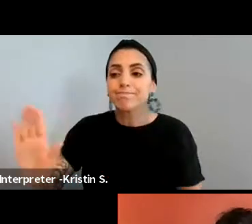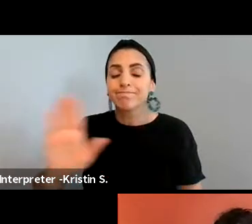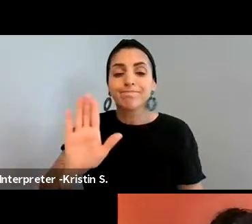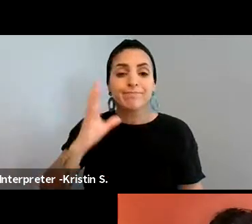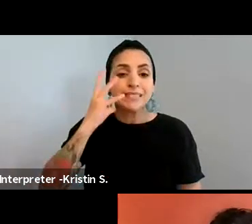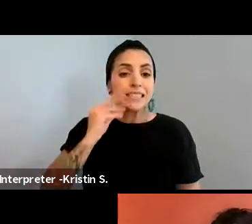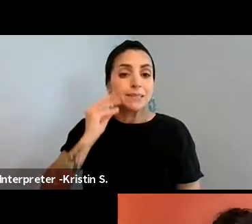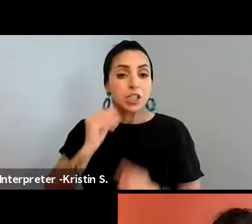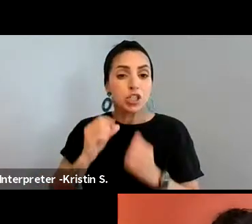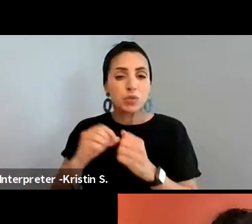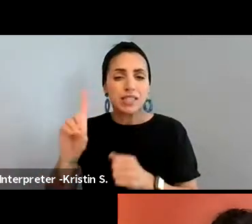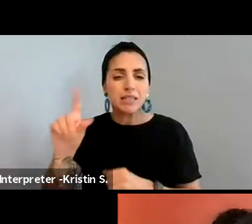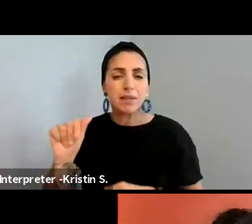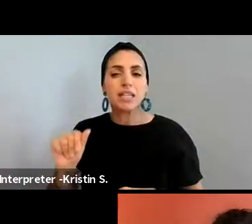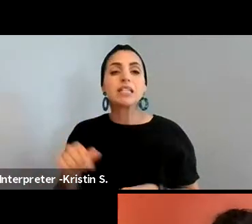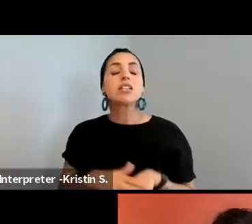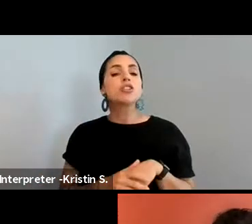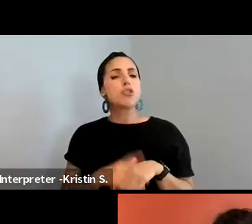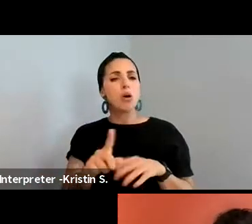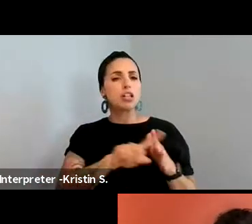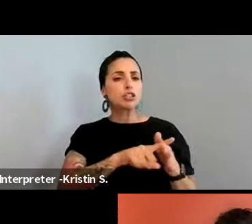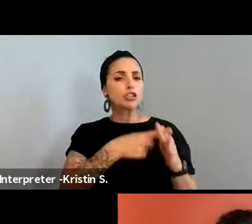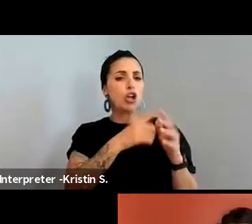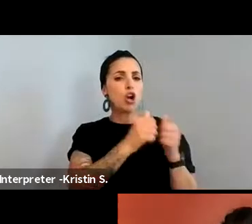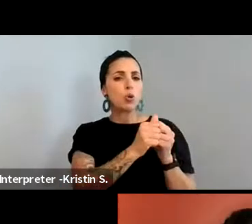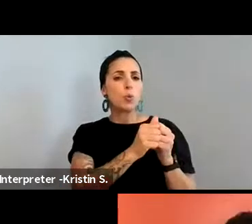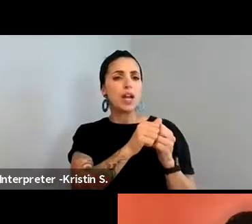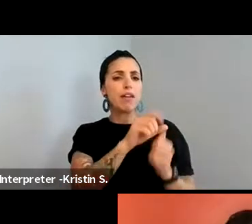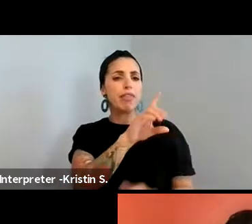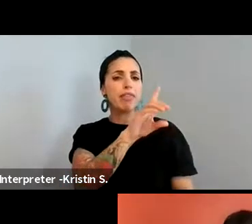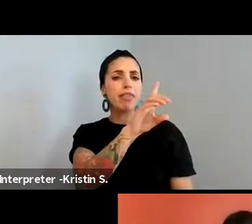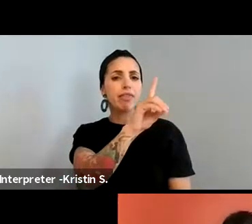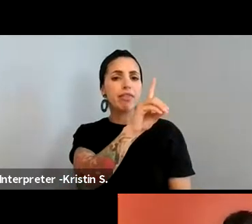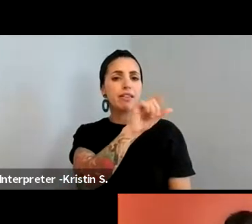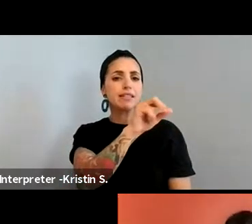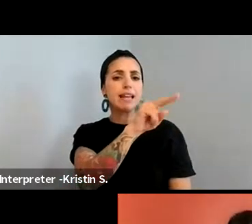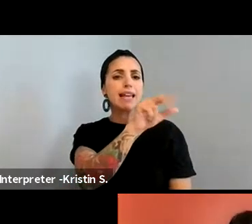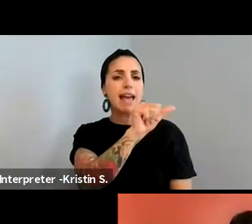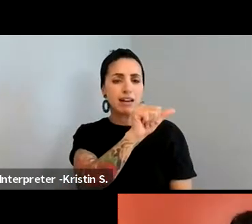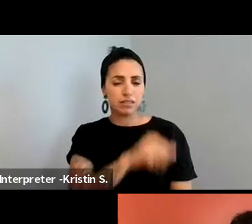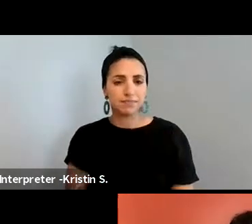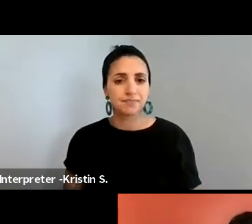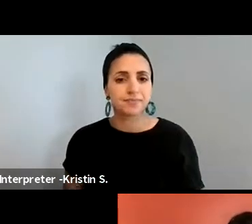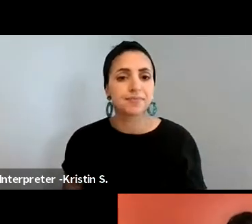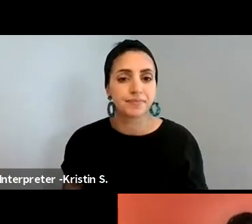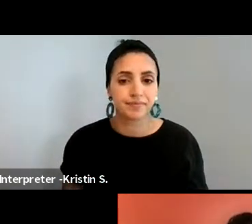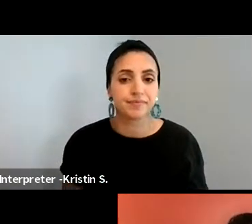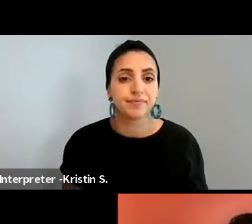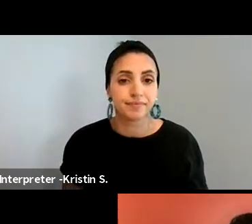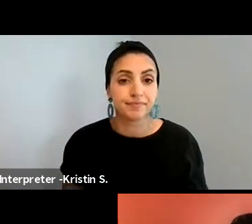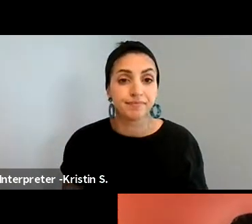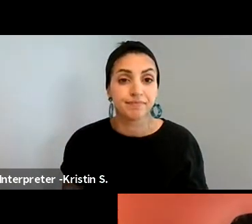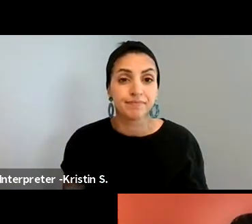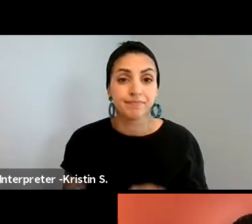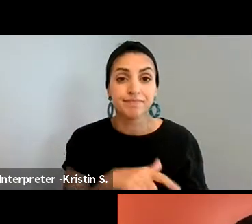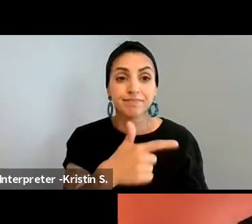I'll start with Diana, and then I'll go to you, Christine, and then you, Sophia, just so you have an idea of the order. Okay, so